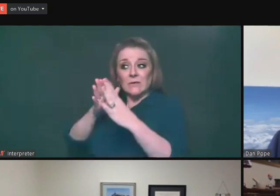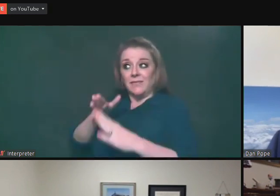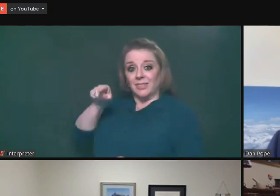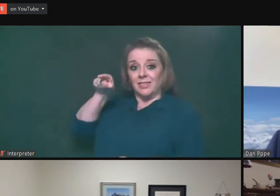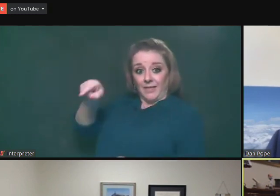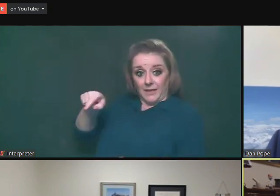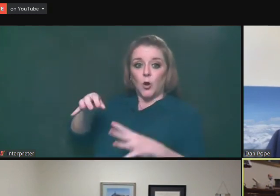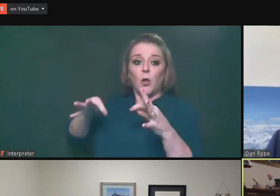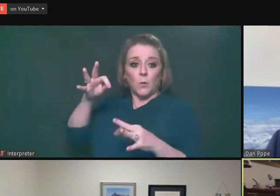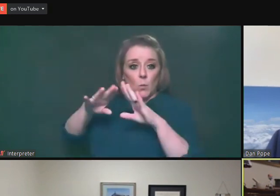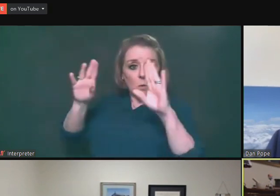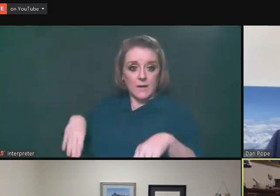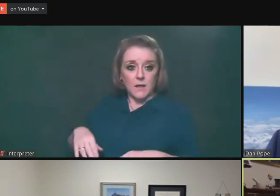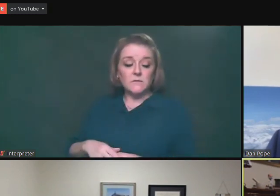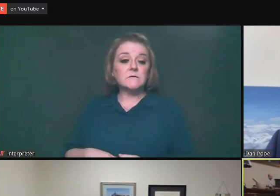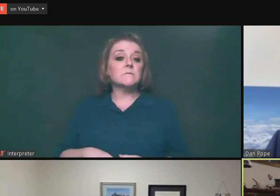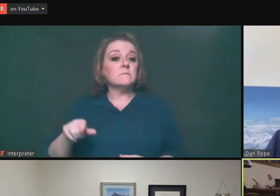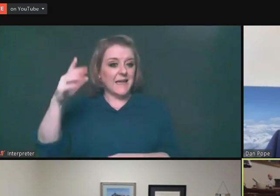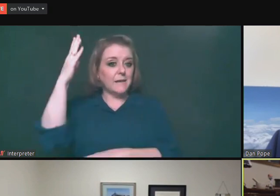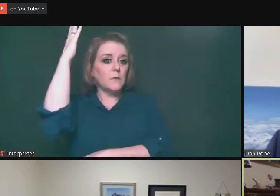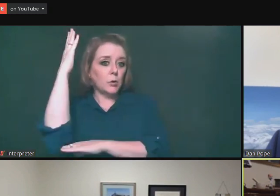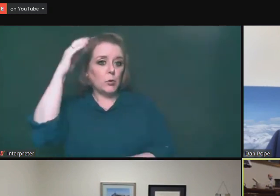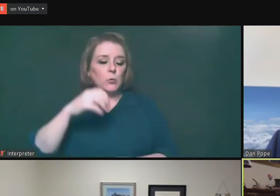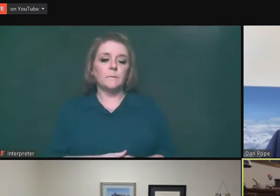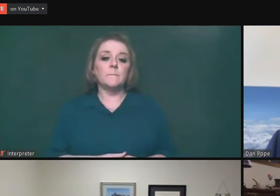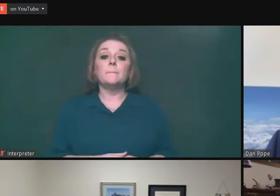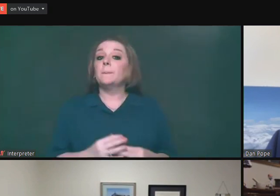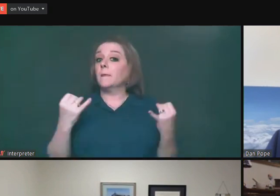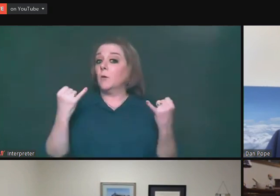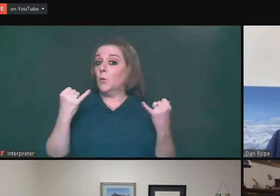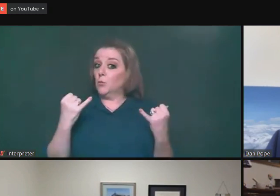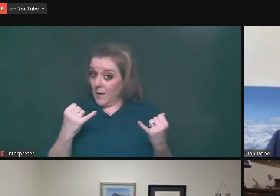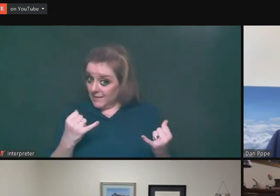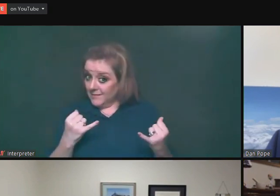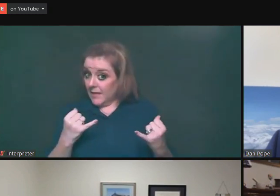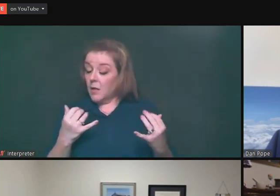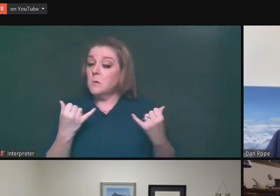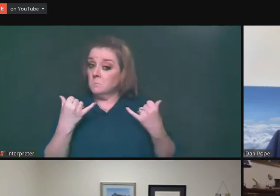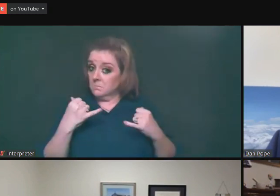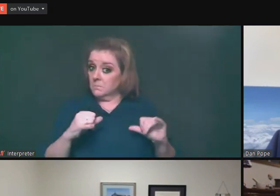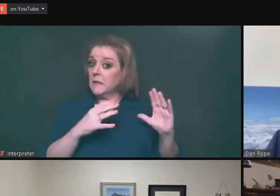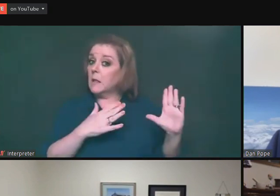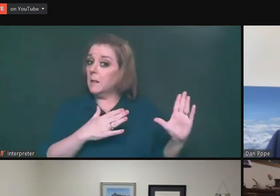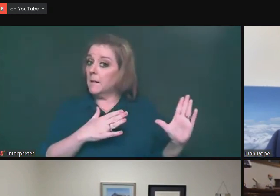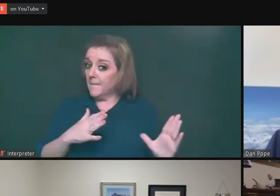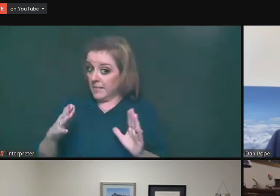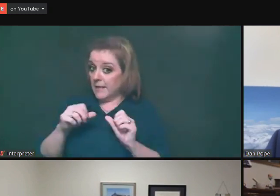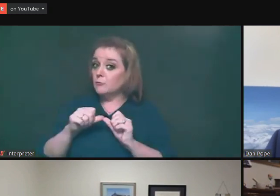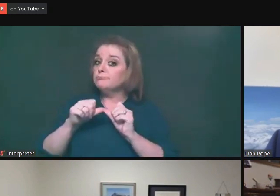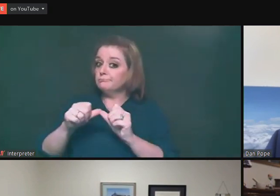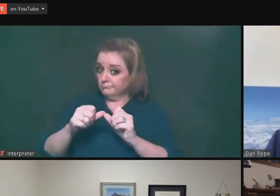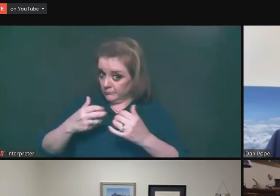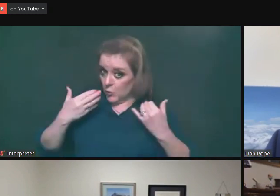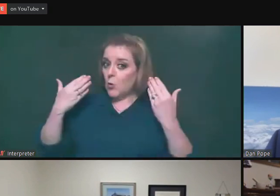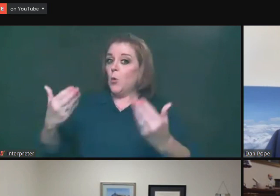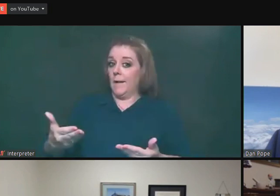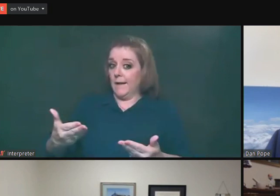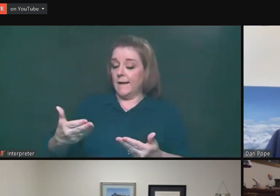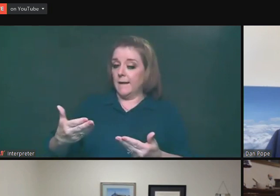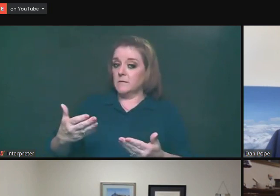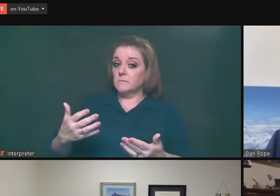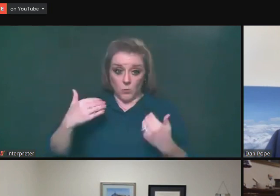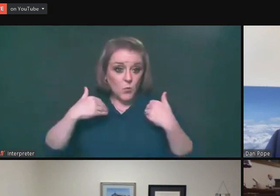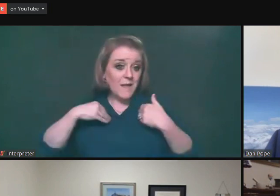grounds. We are at this point today planning to continue that. We've set the